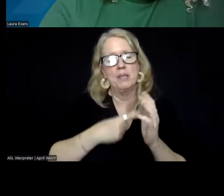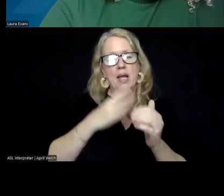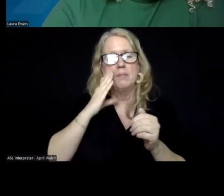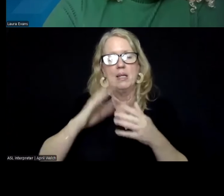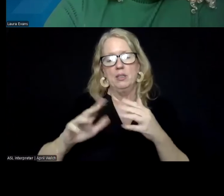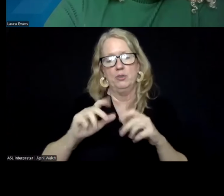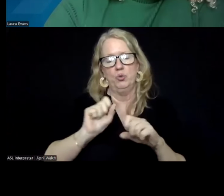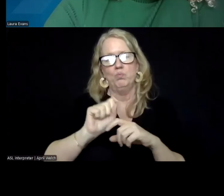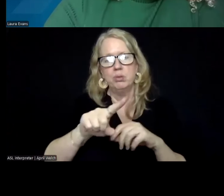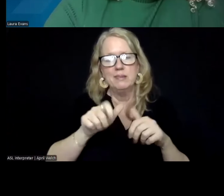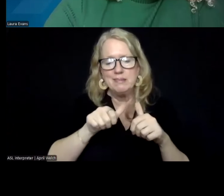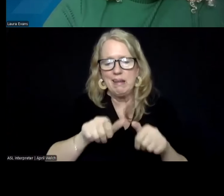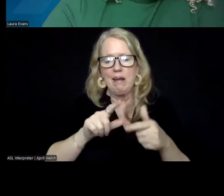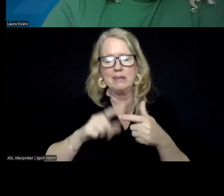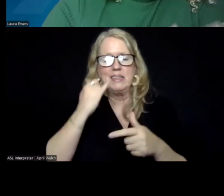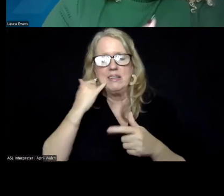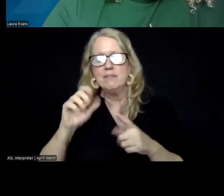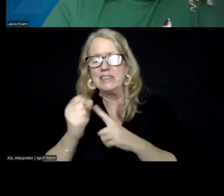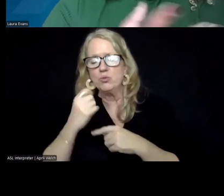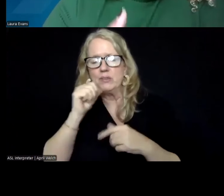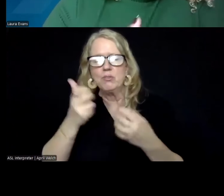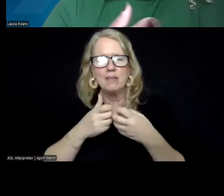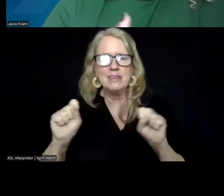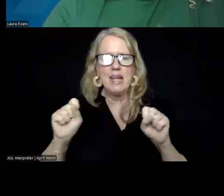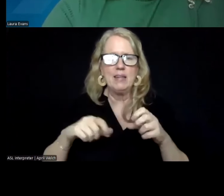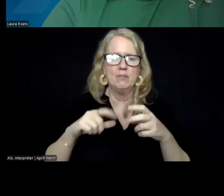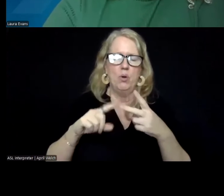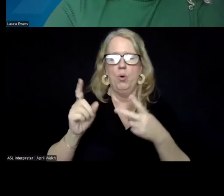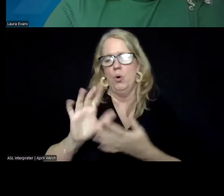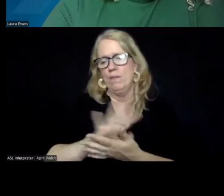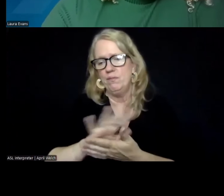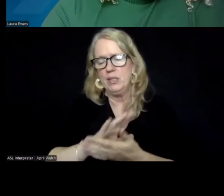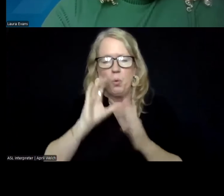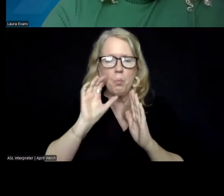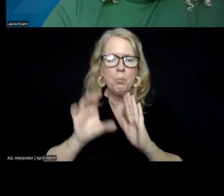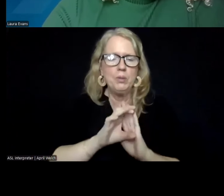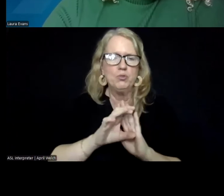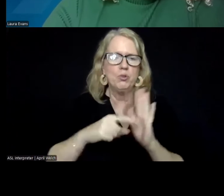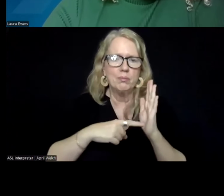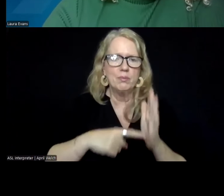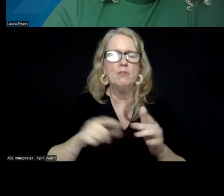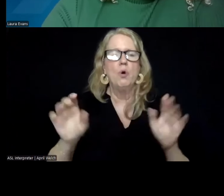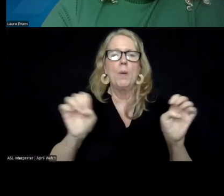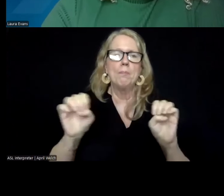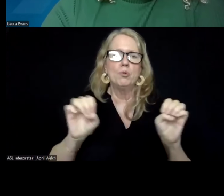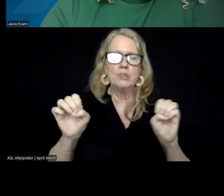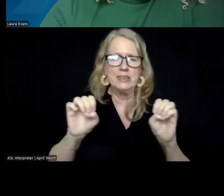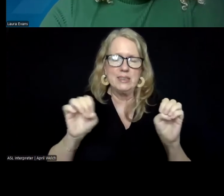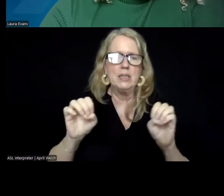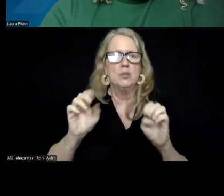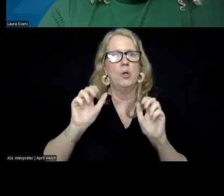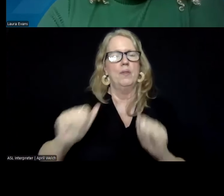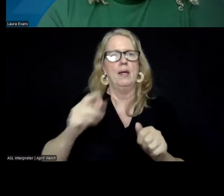text in an unsafe situation or video, pictures, images of an emergency so that can